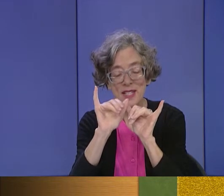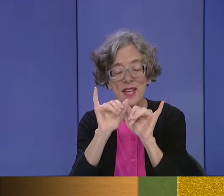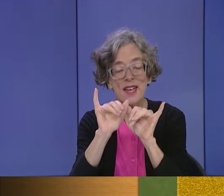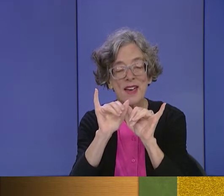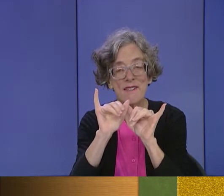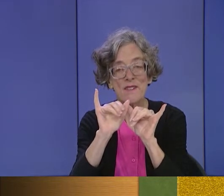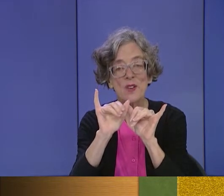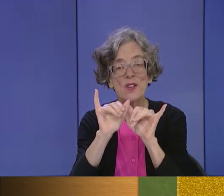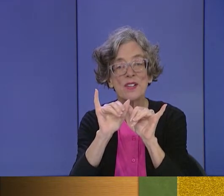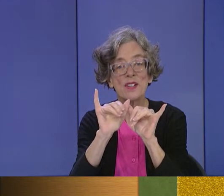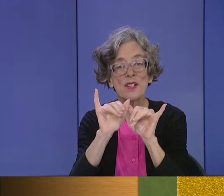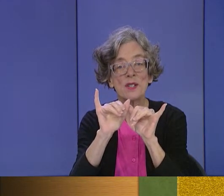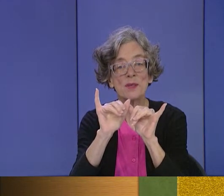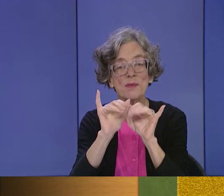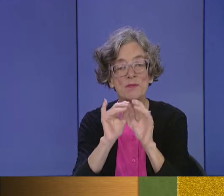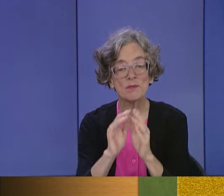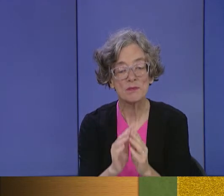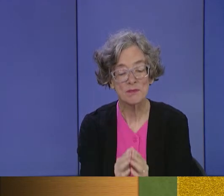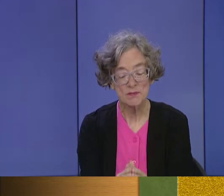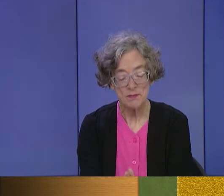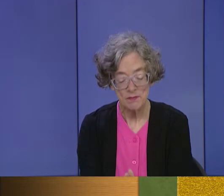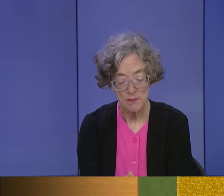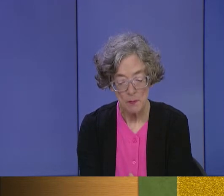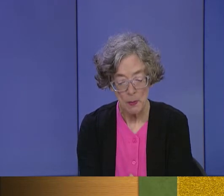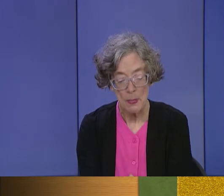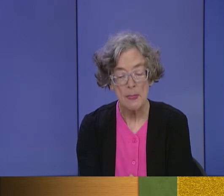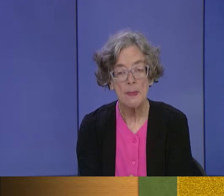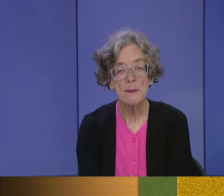and ever.